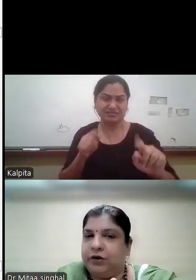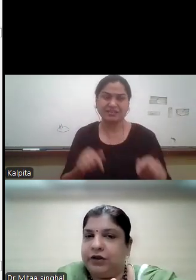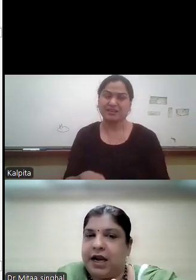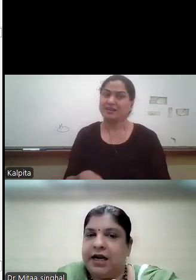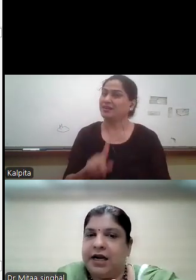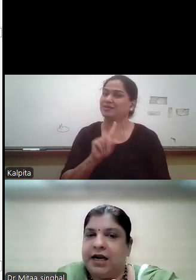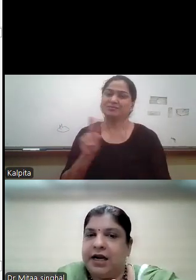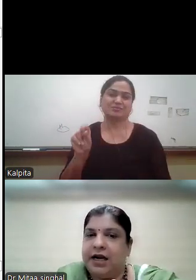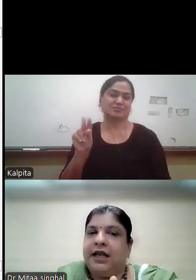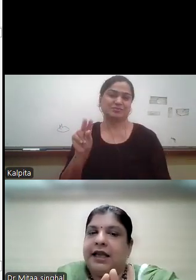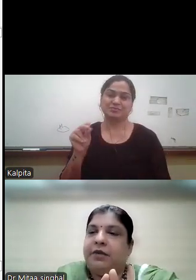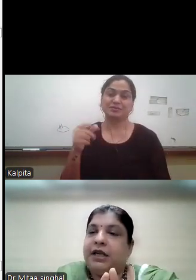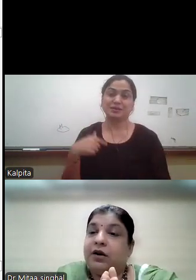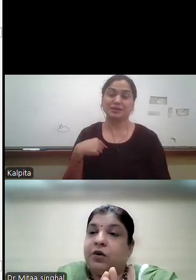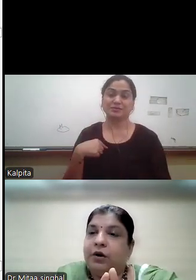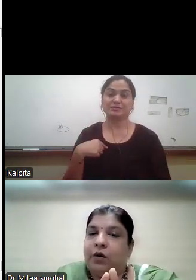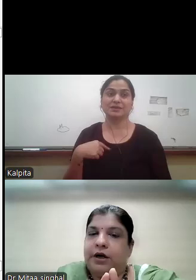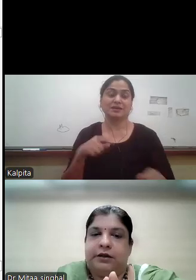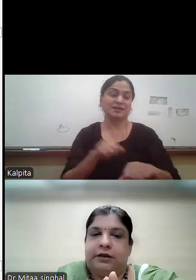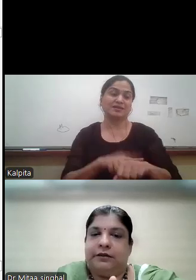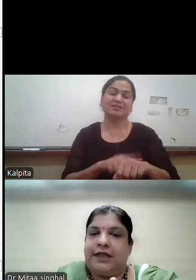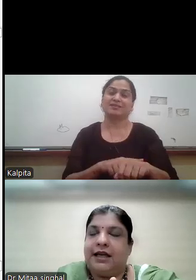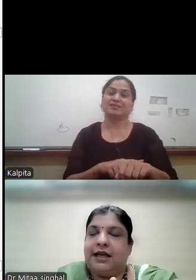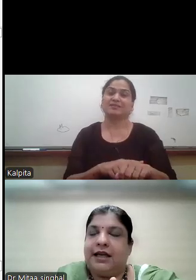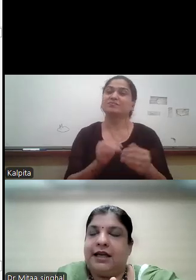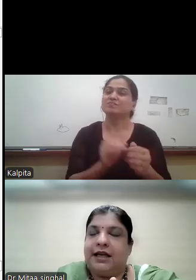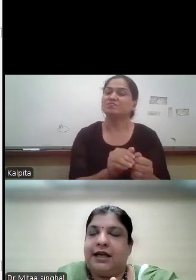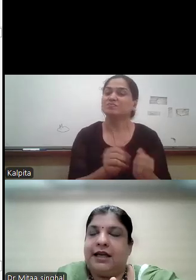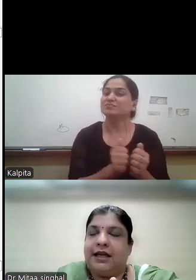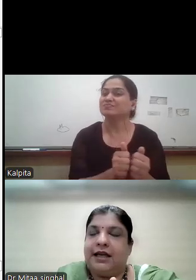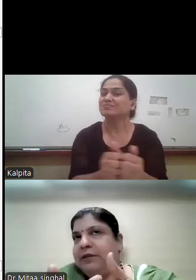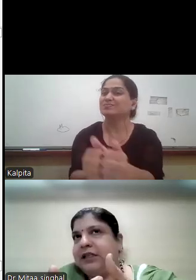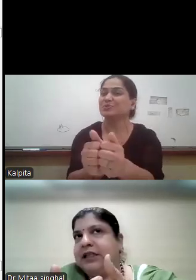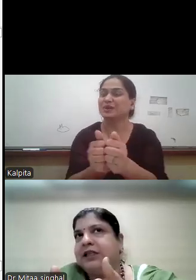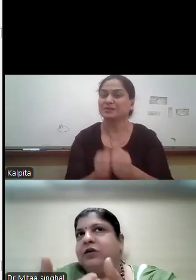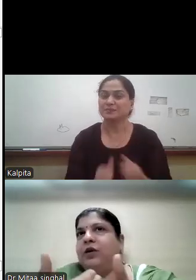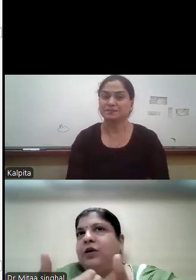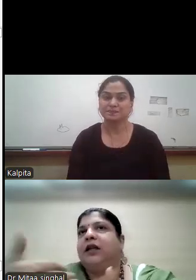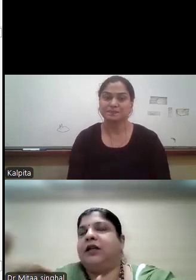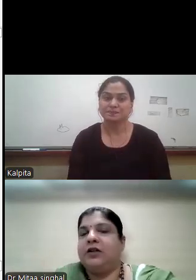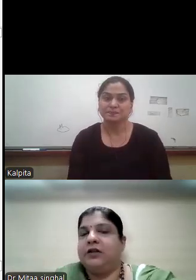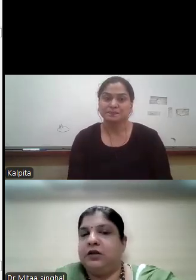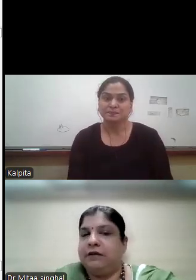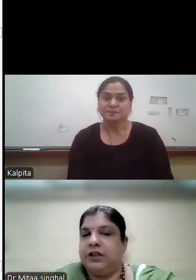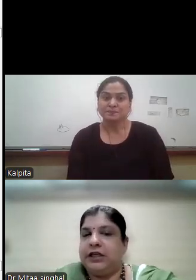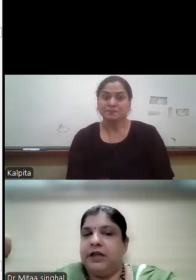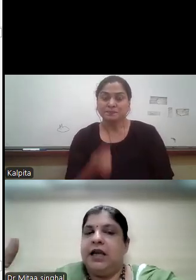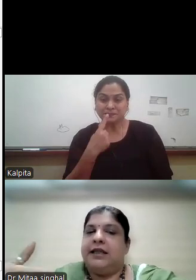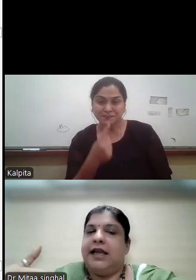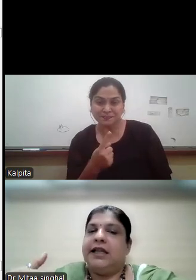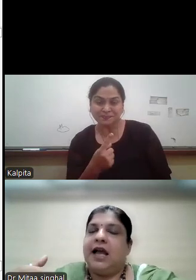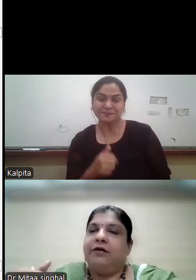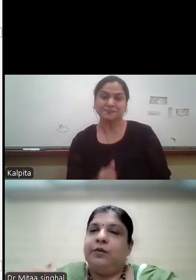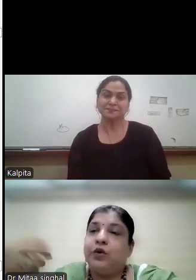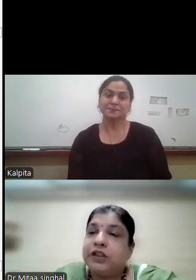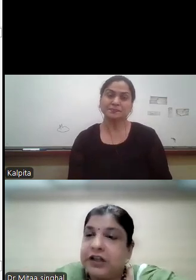time with your child. Then be a role model. Right? I have to show them success stories, other children who have achieved.